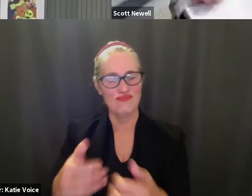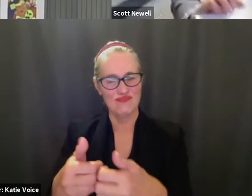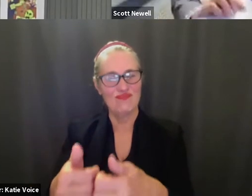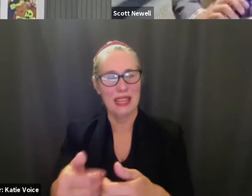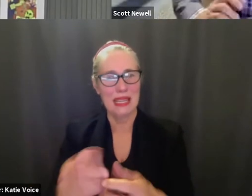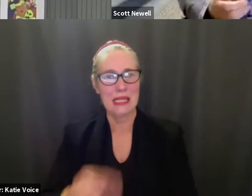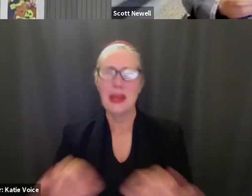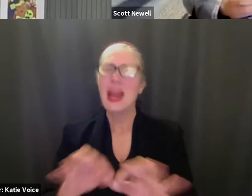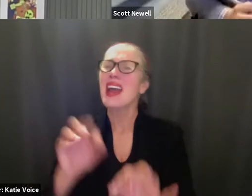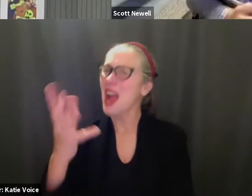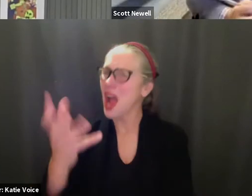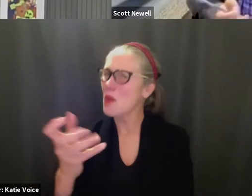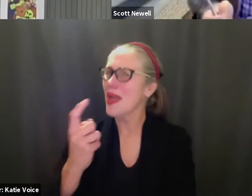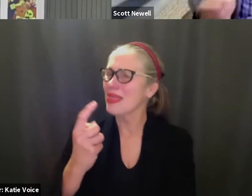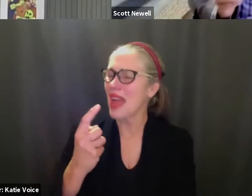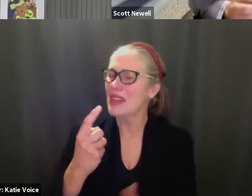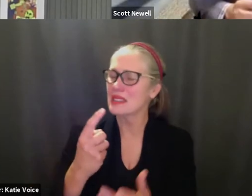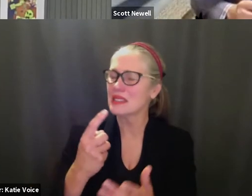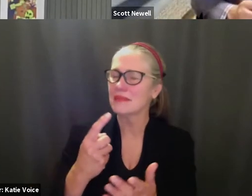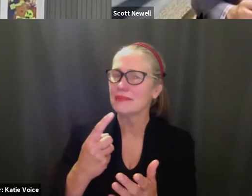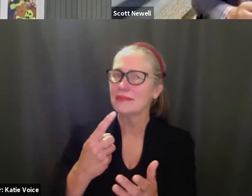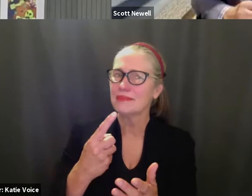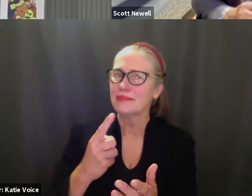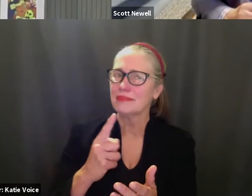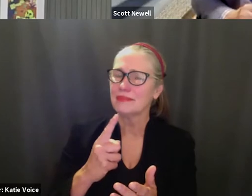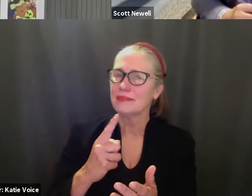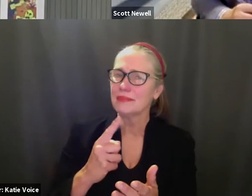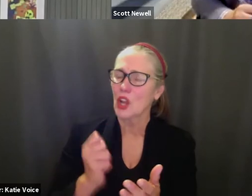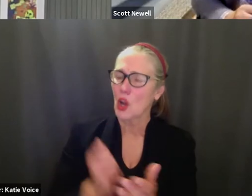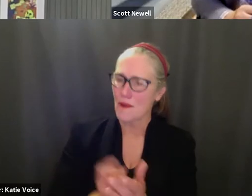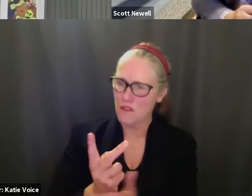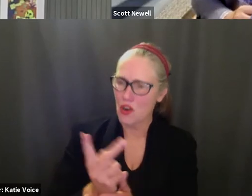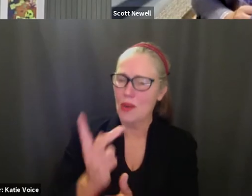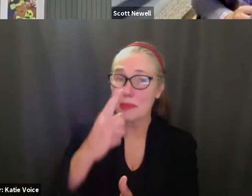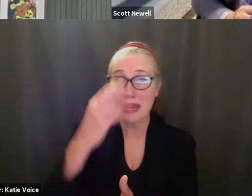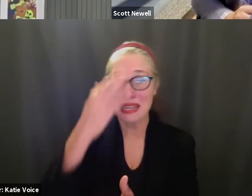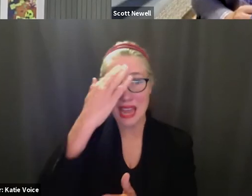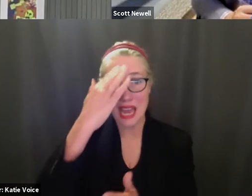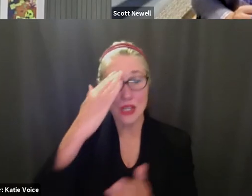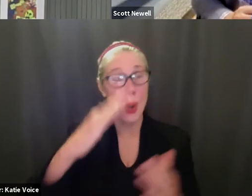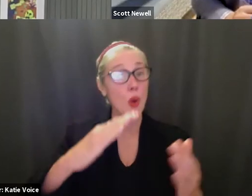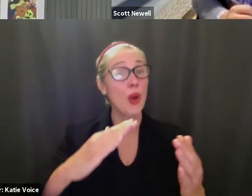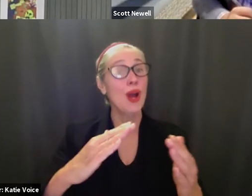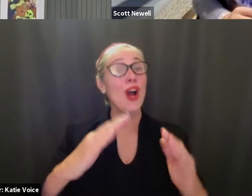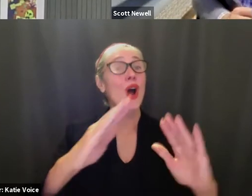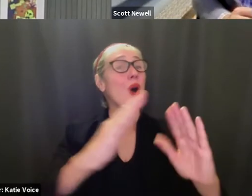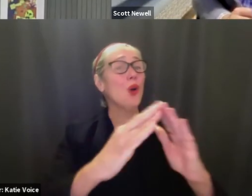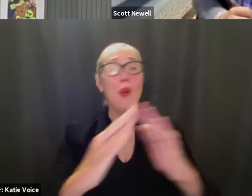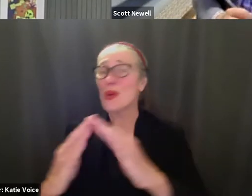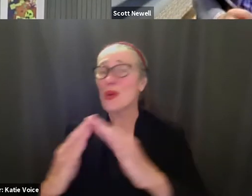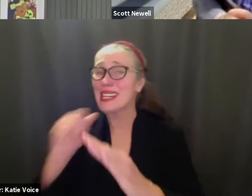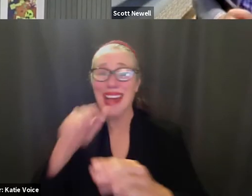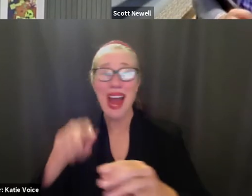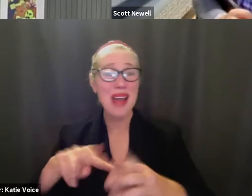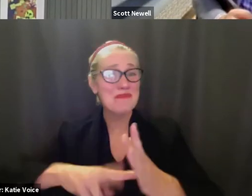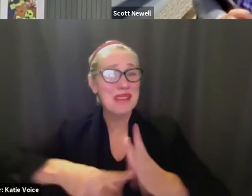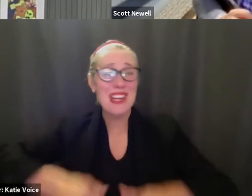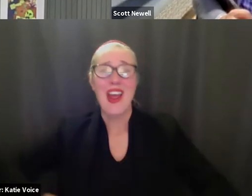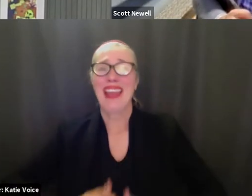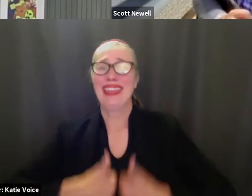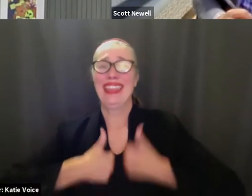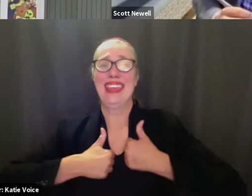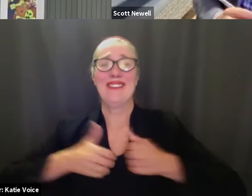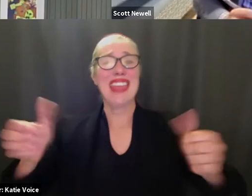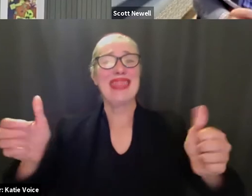that i understand that you know communities don't all live in the same neighborhoods right so you could argue that